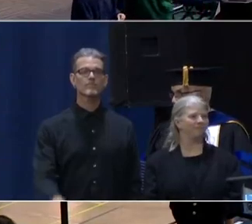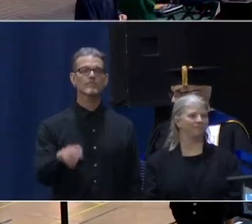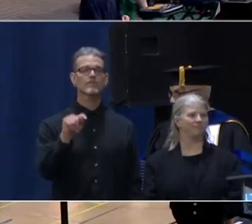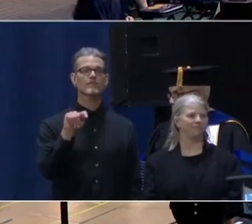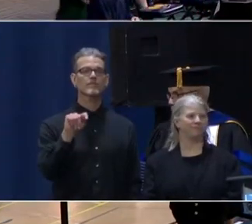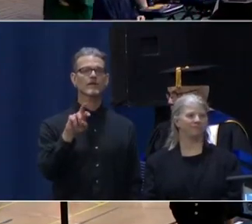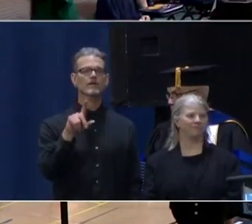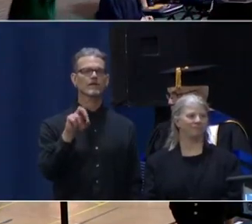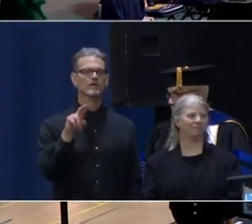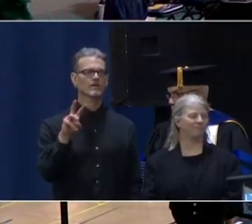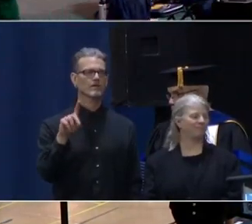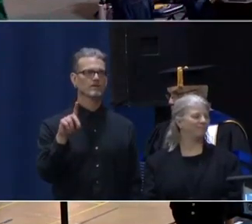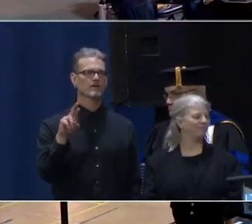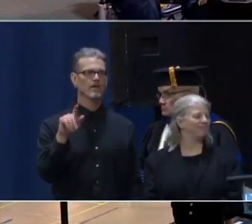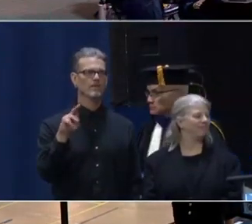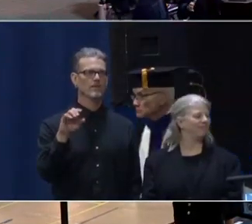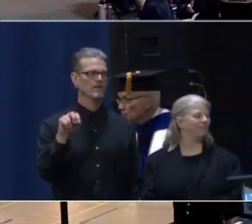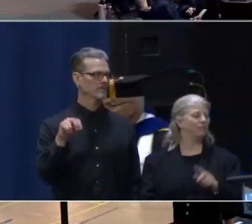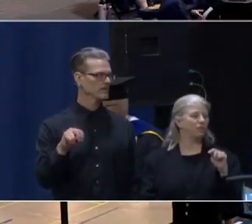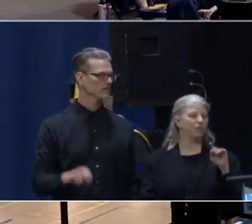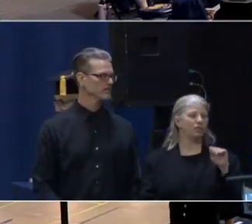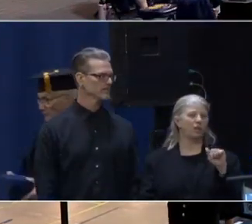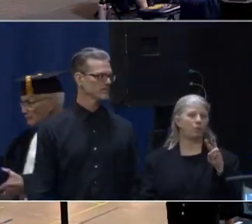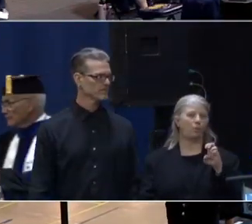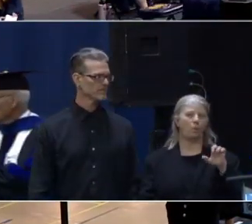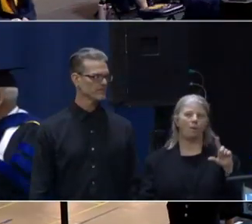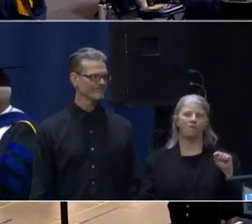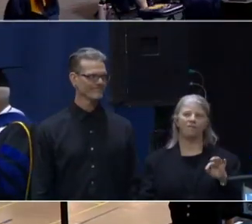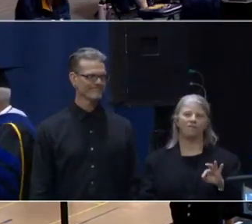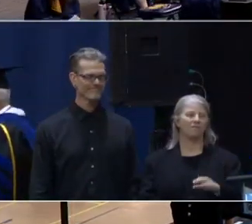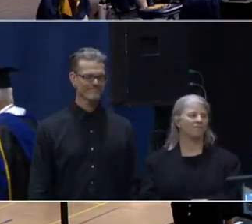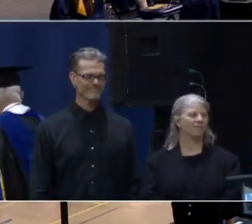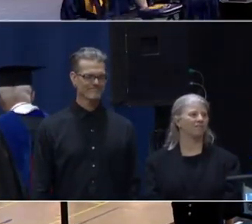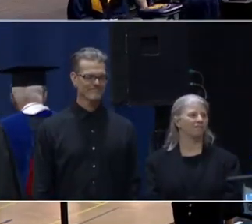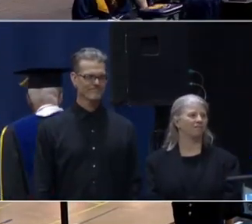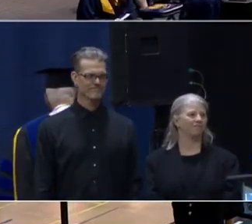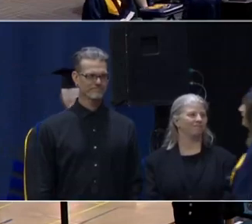Tucker Dudley. Trisha War.